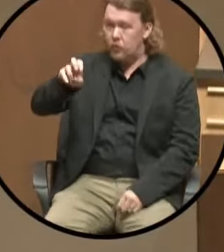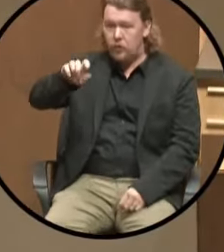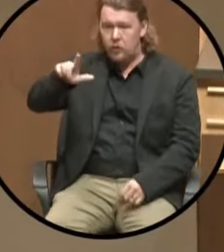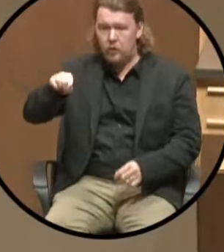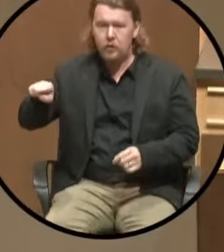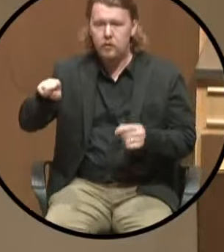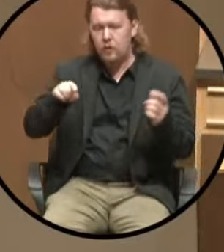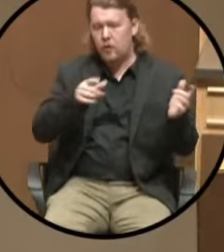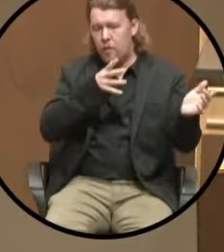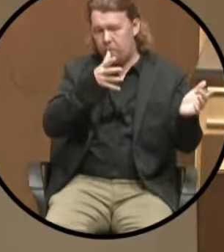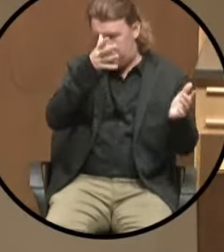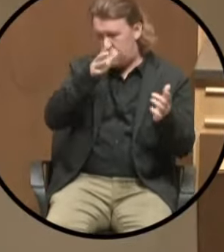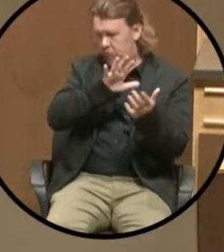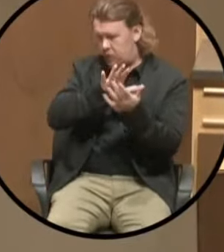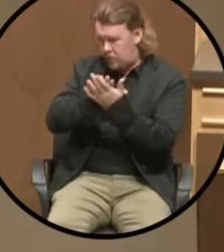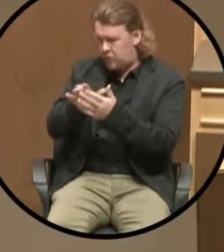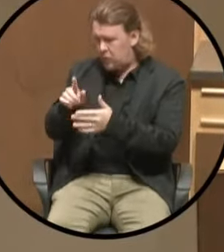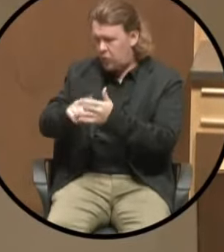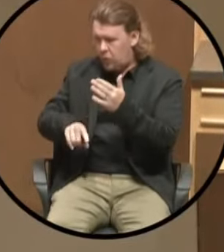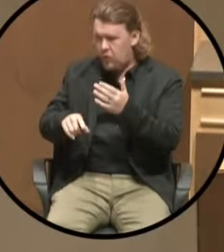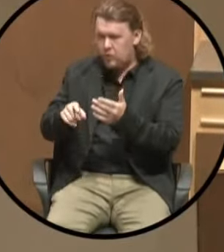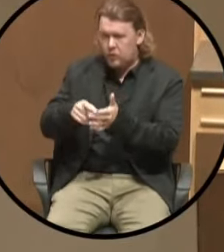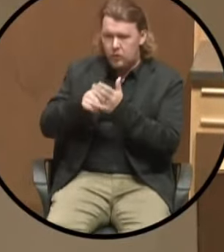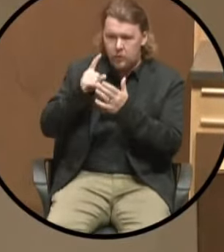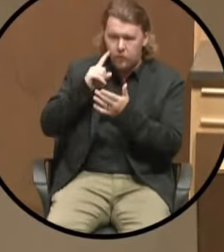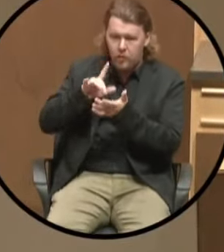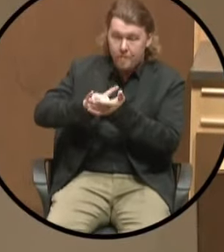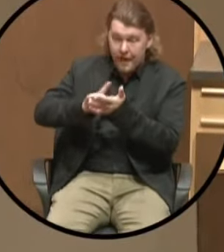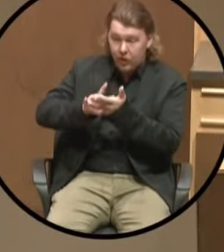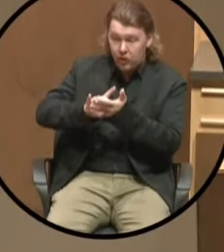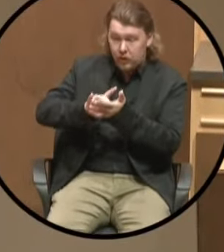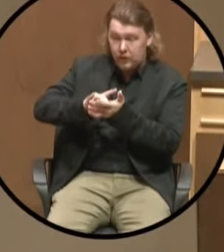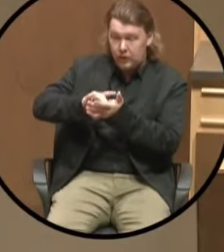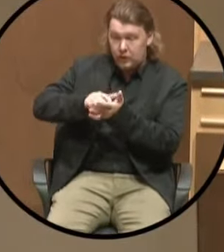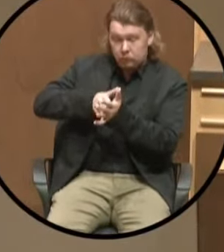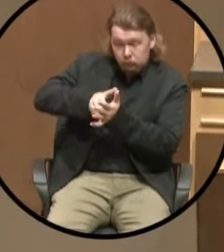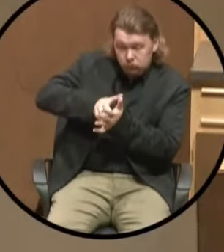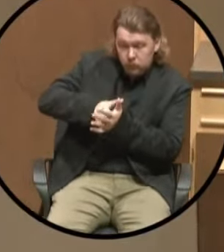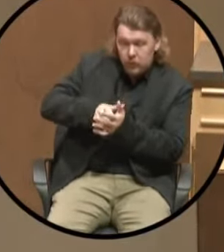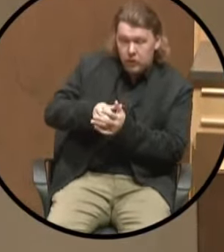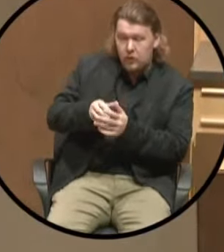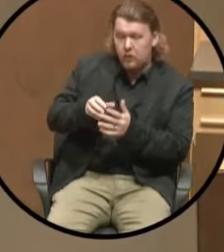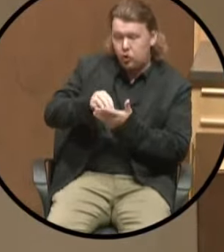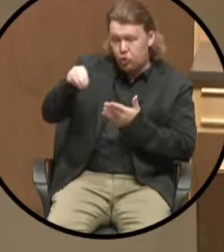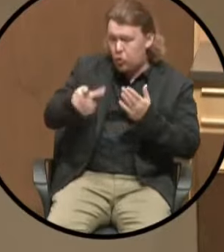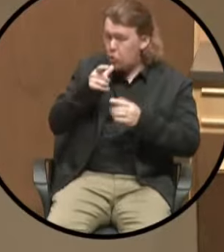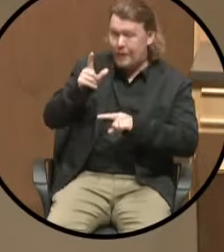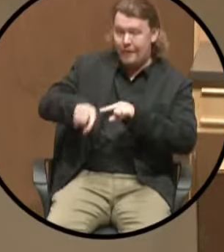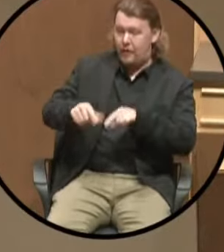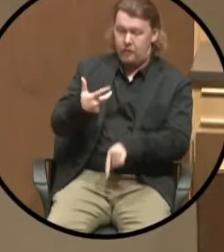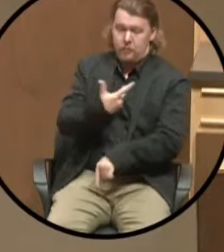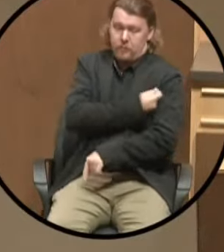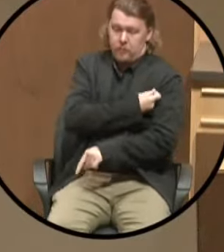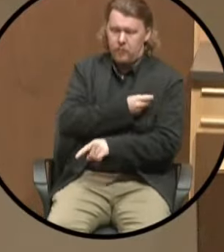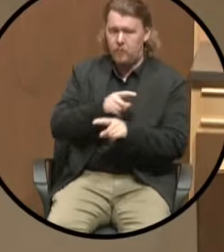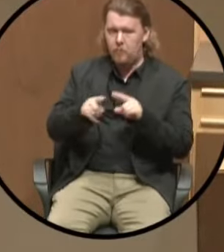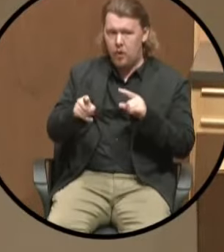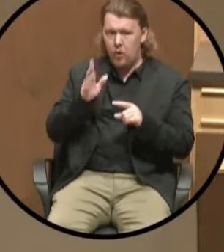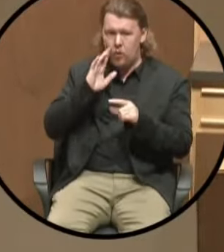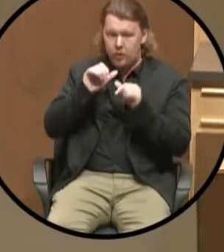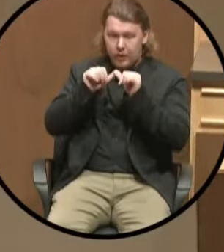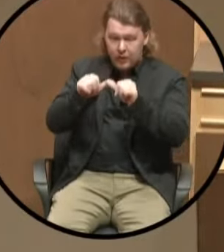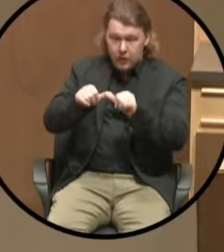continuity of education for medically vulnerable students who can't get vaccinated and will benefit from continued